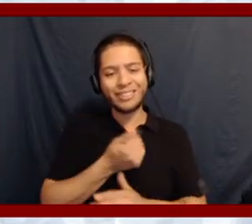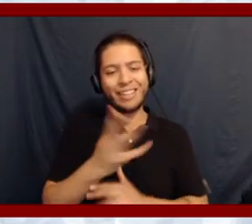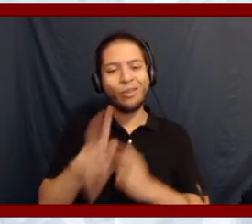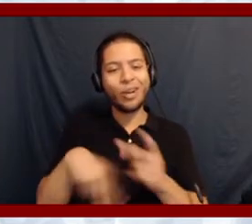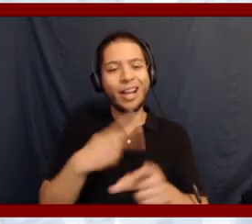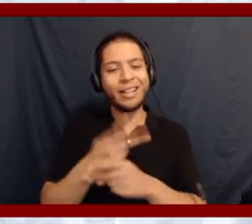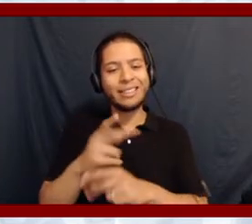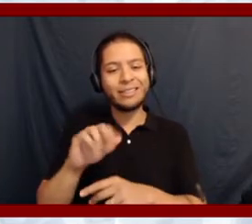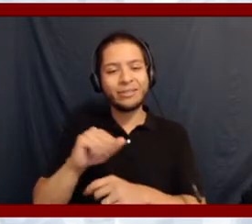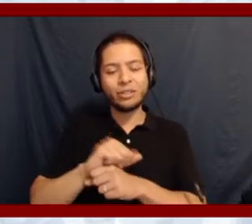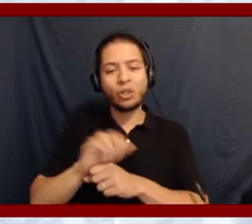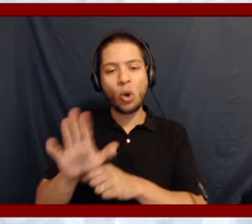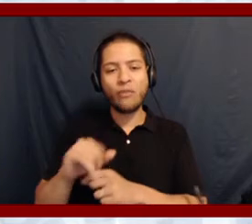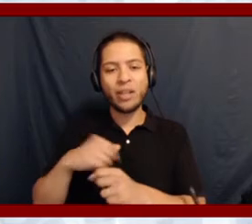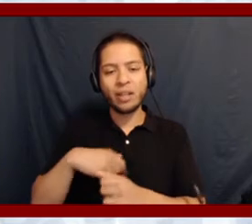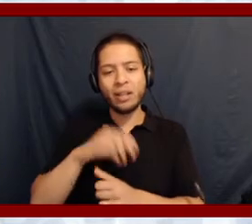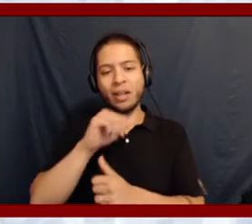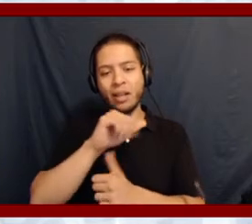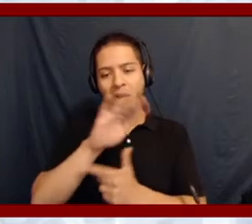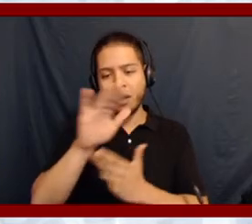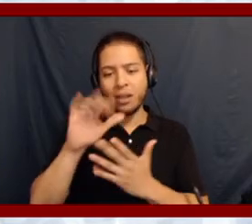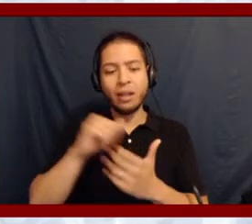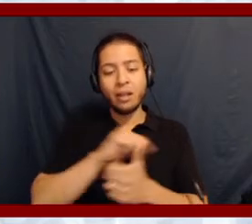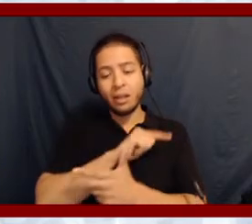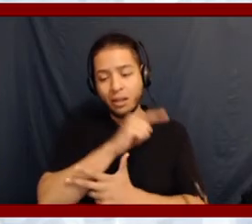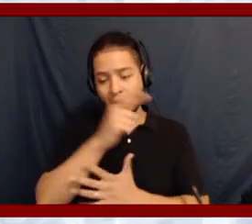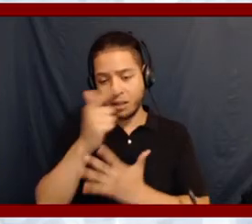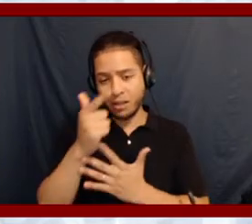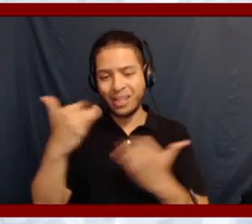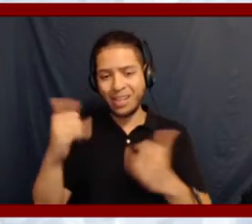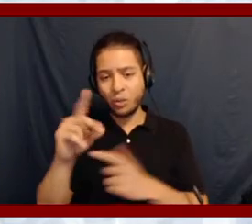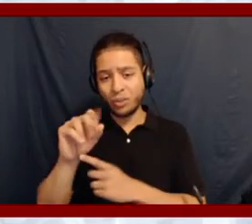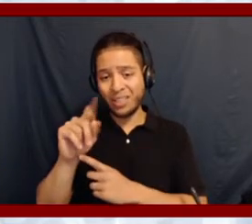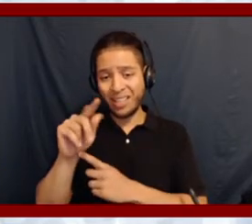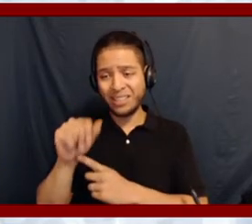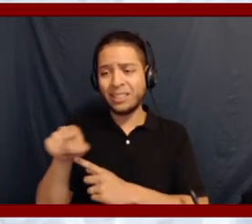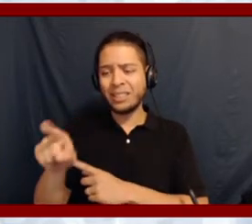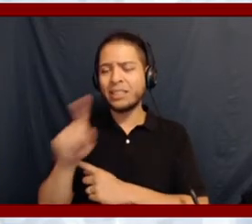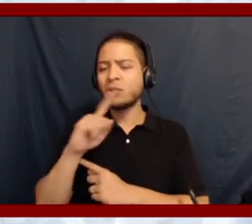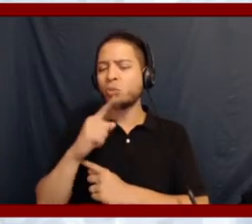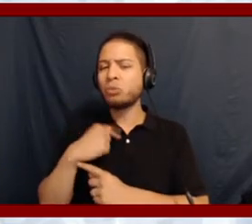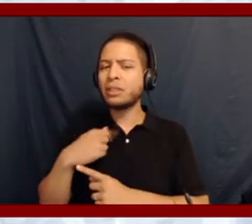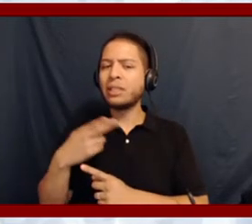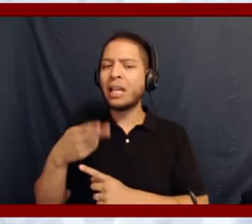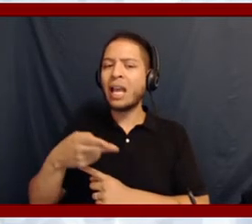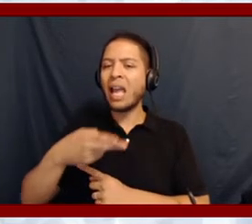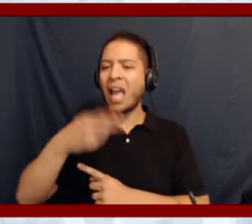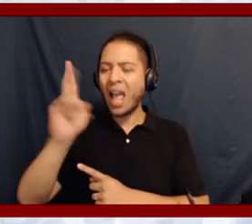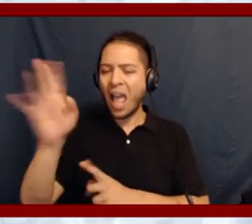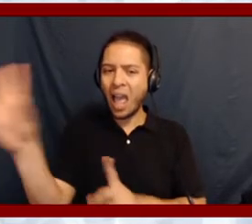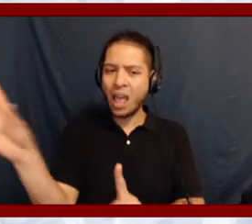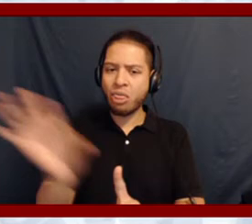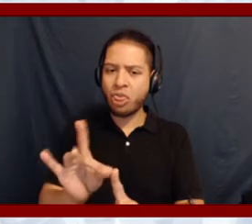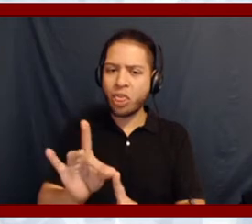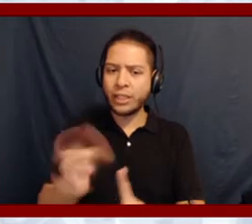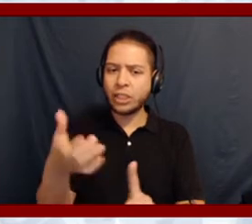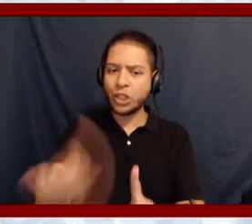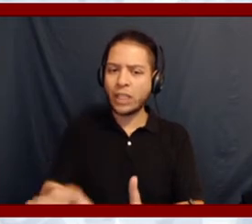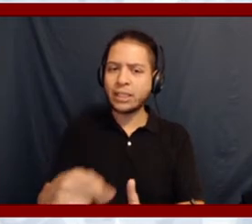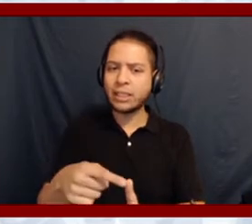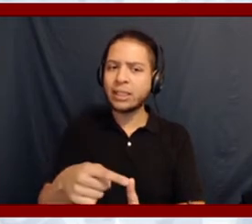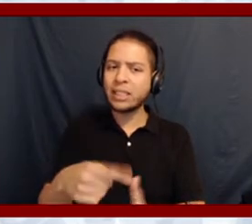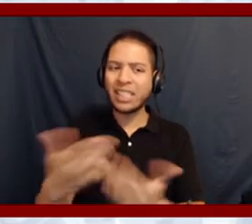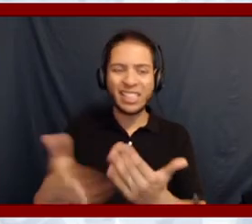extraordinary capability of transmitting highly efficiently from person to person. And thus what we really do need to